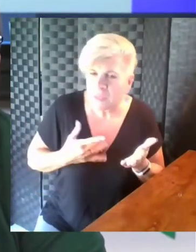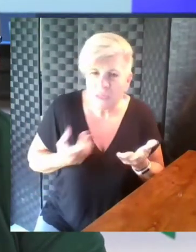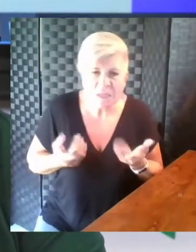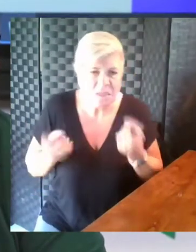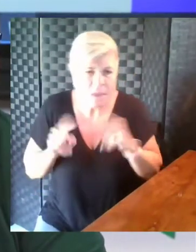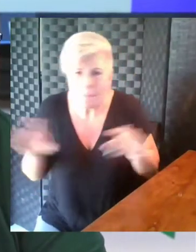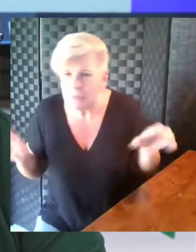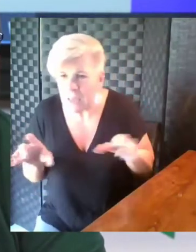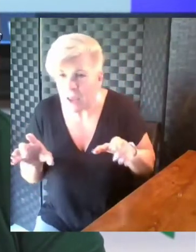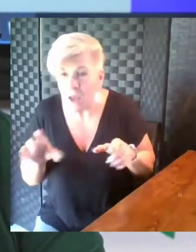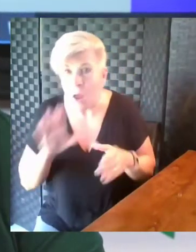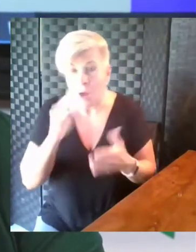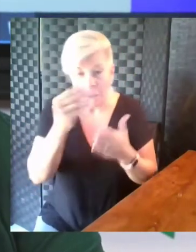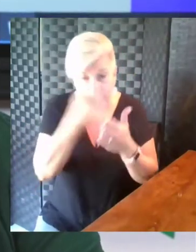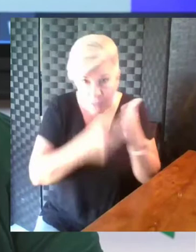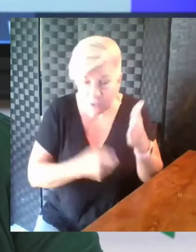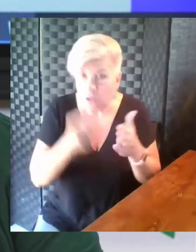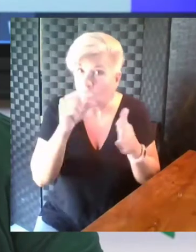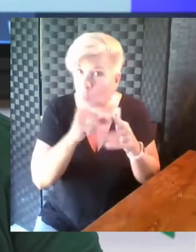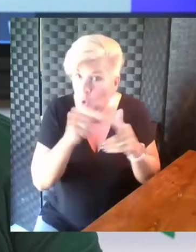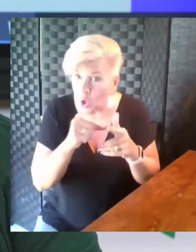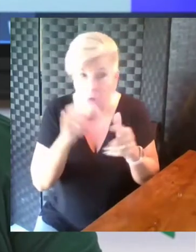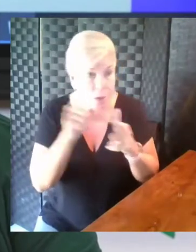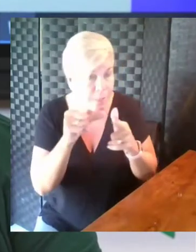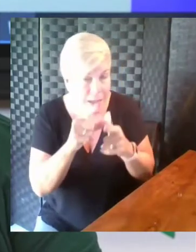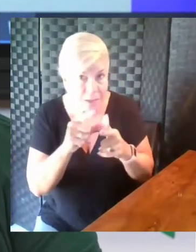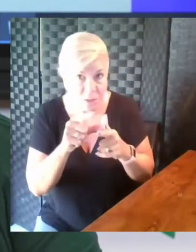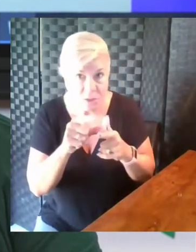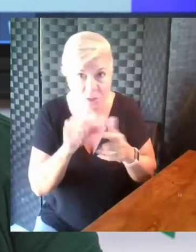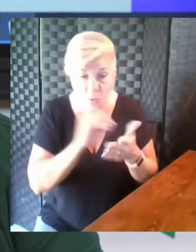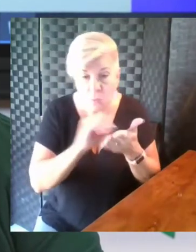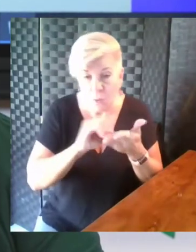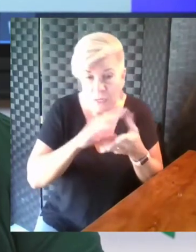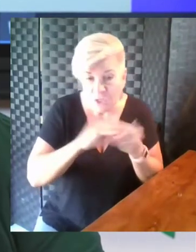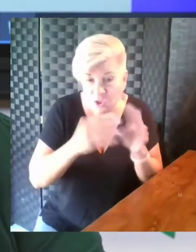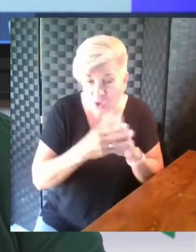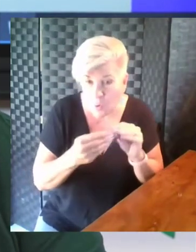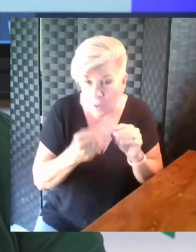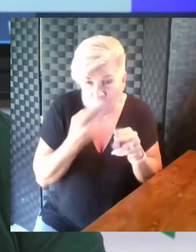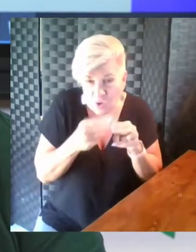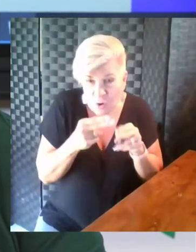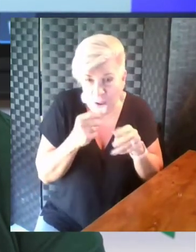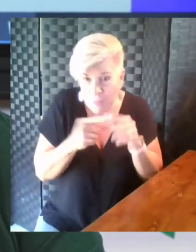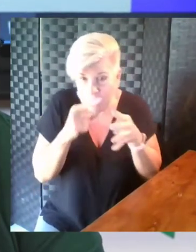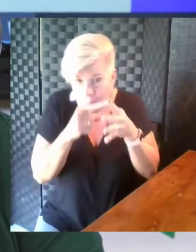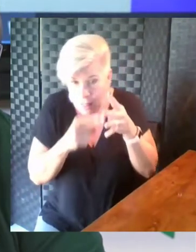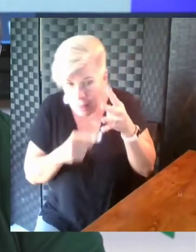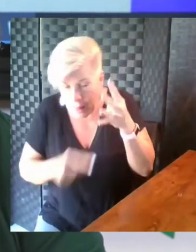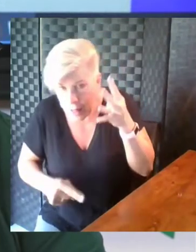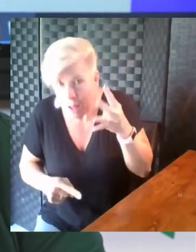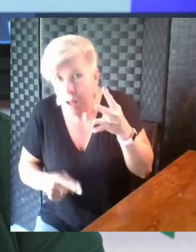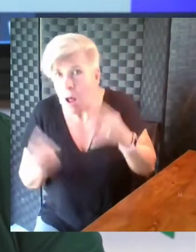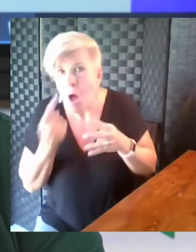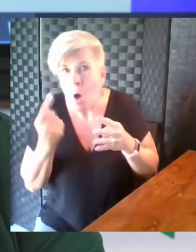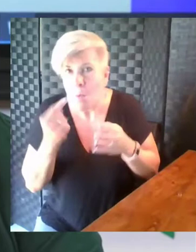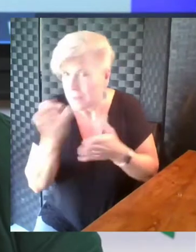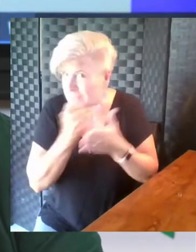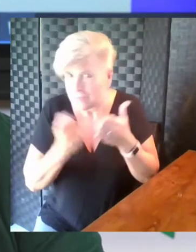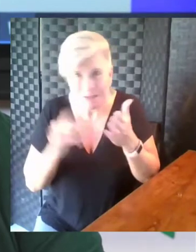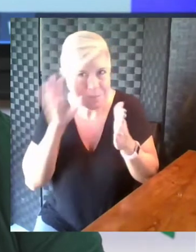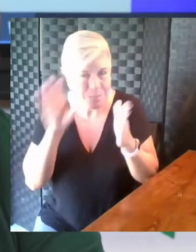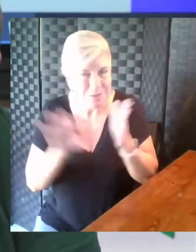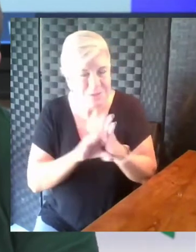write words or all your letters. You can write stories, maybe short stories at first and then get to long stories. And you can always illustrate